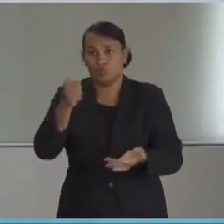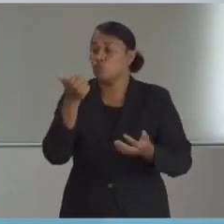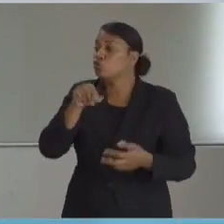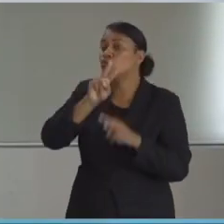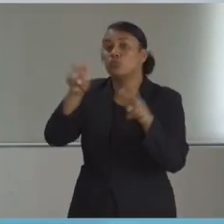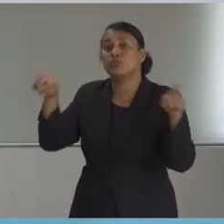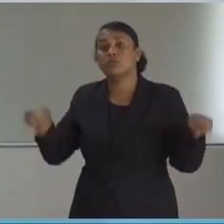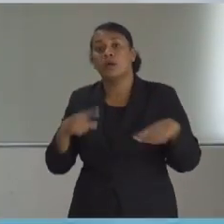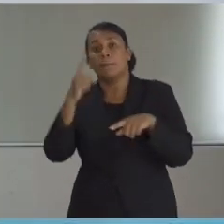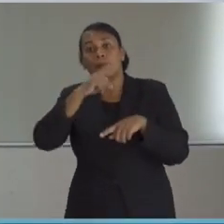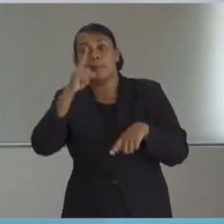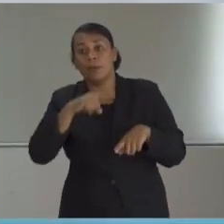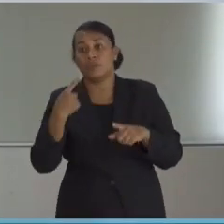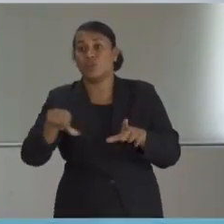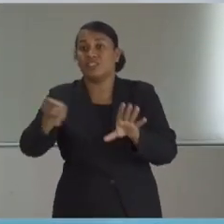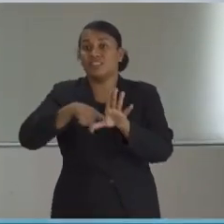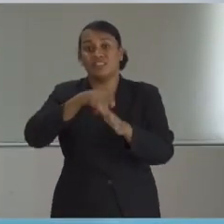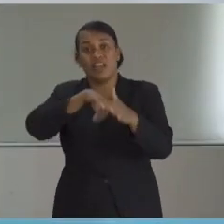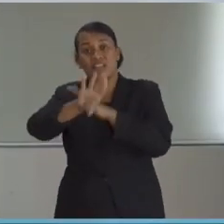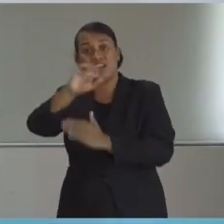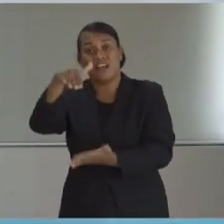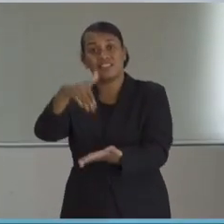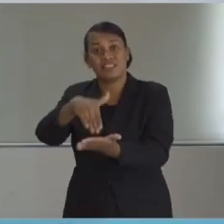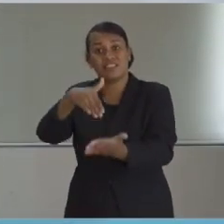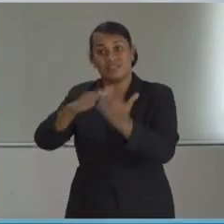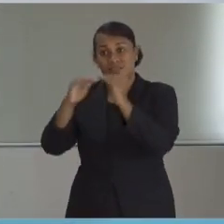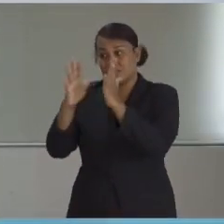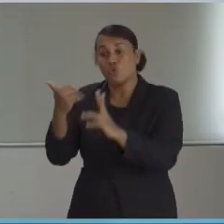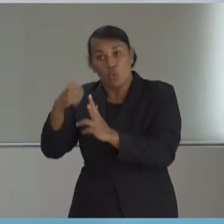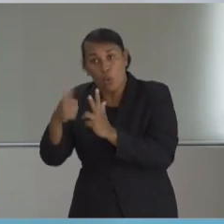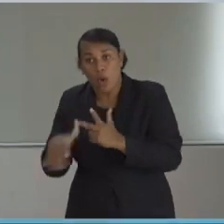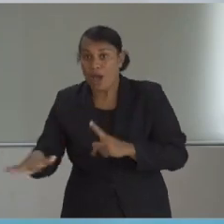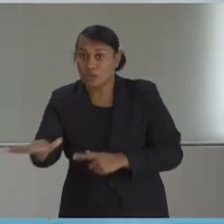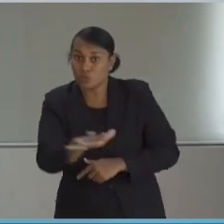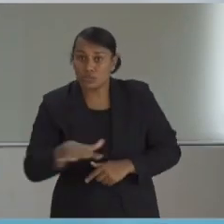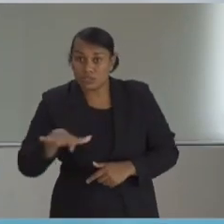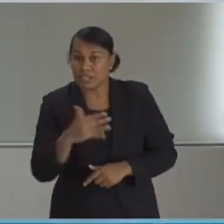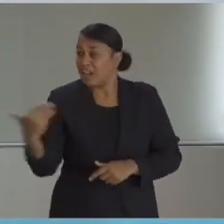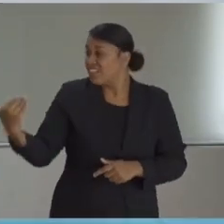course those in the areas that have been affected by the